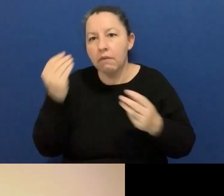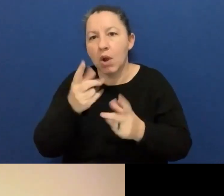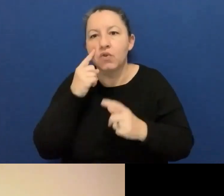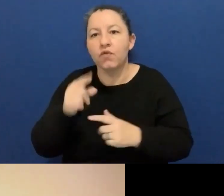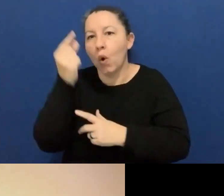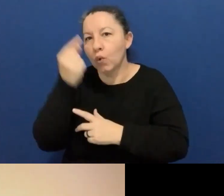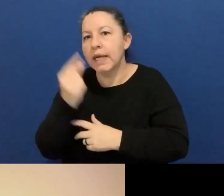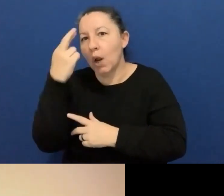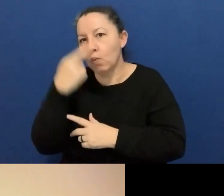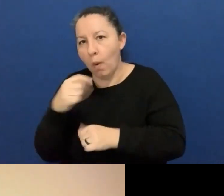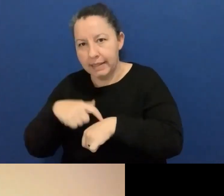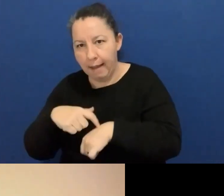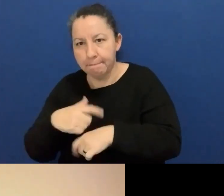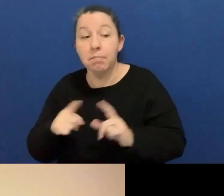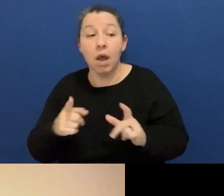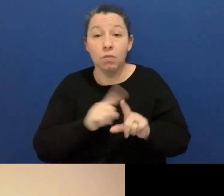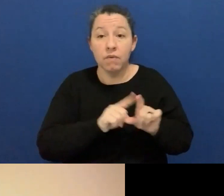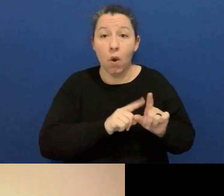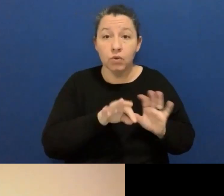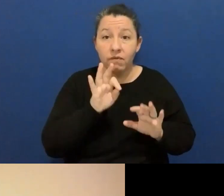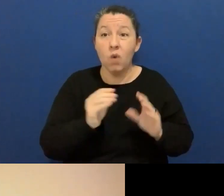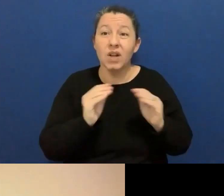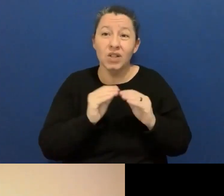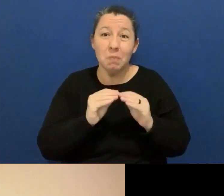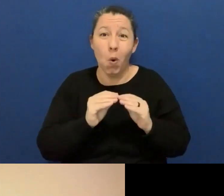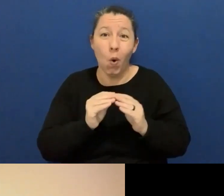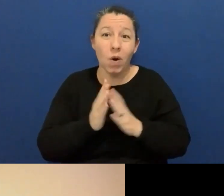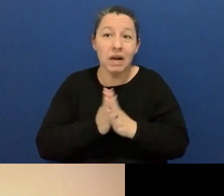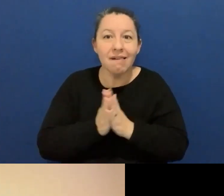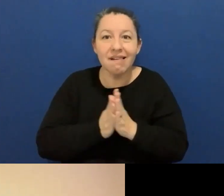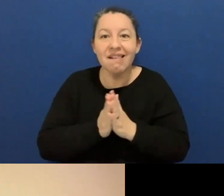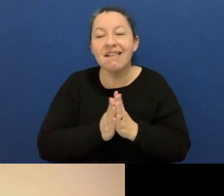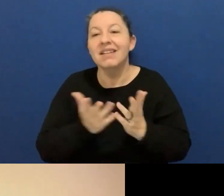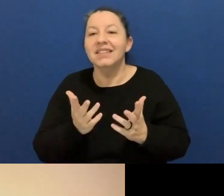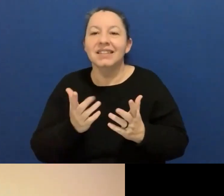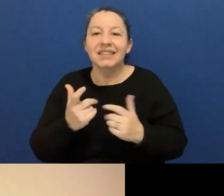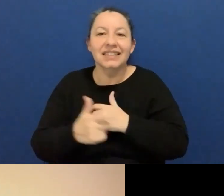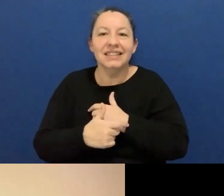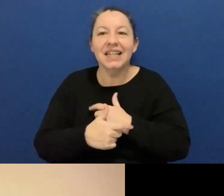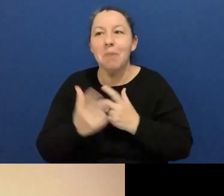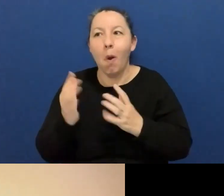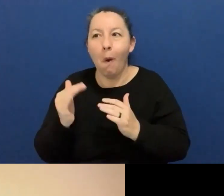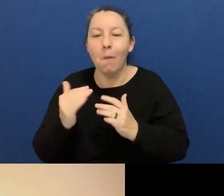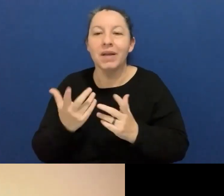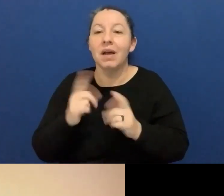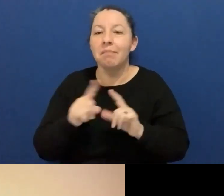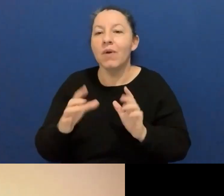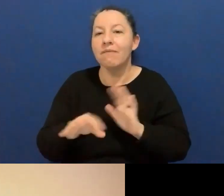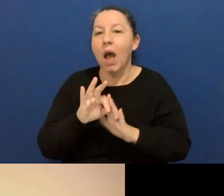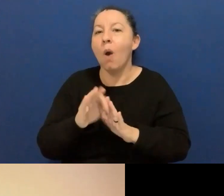time. We've also found, this is more tantalizing than not, but we found a couple of seal impressions